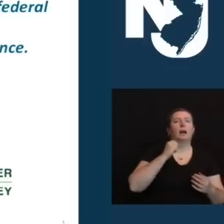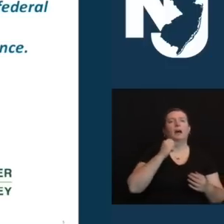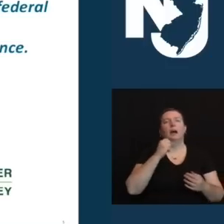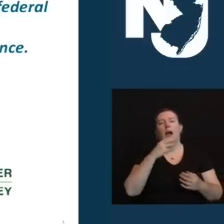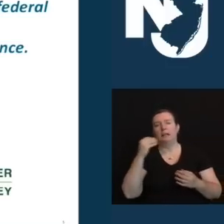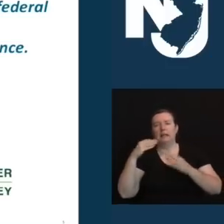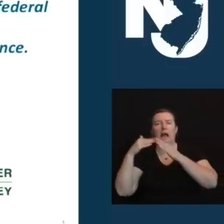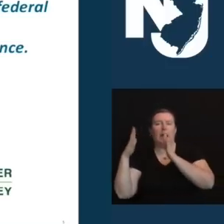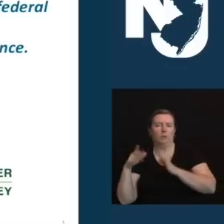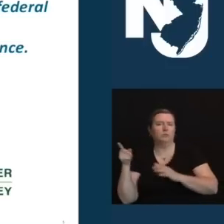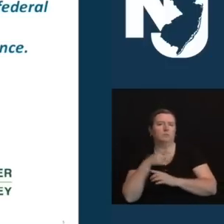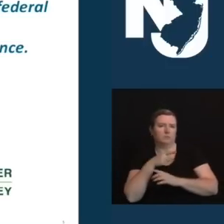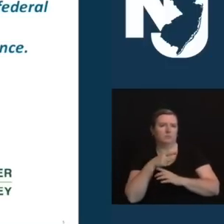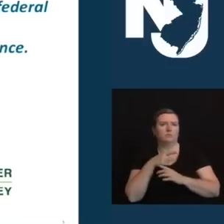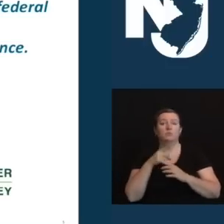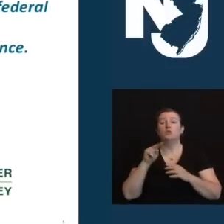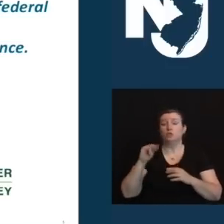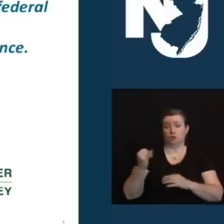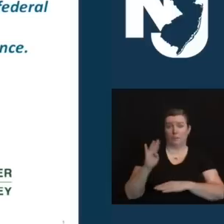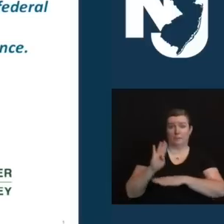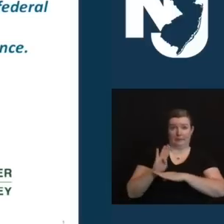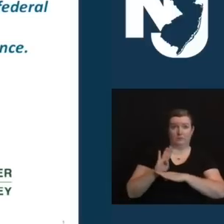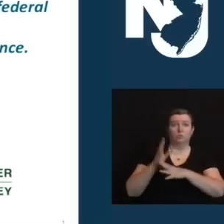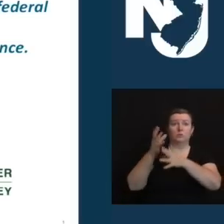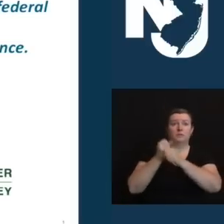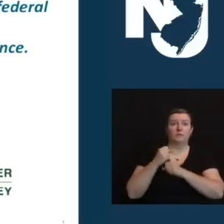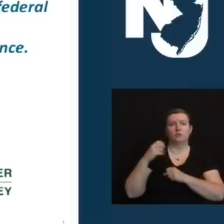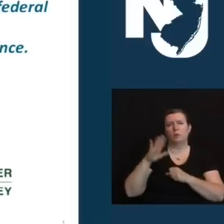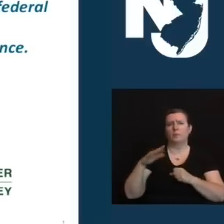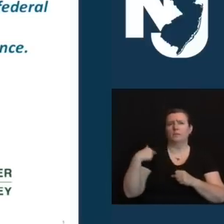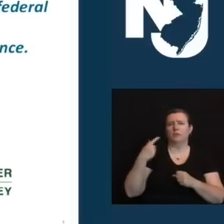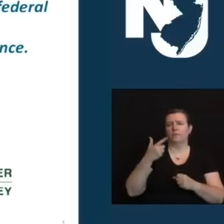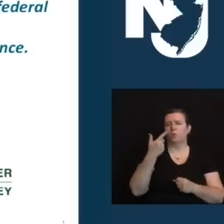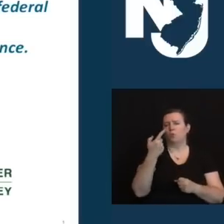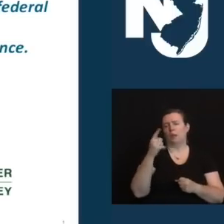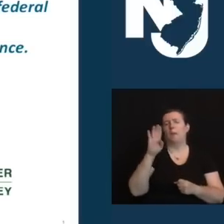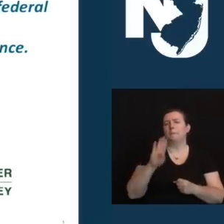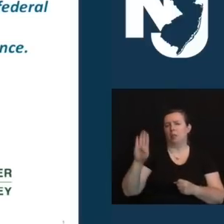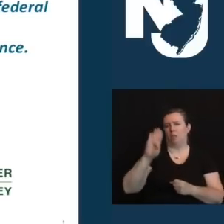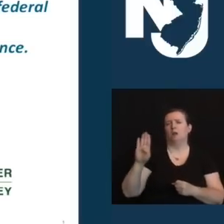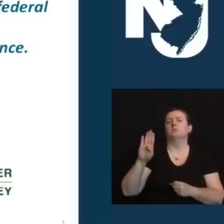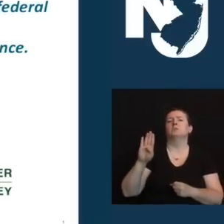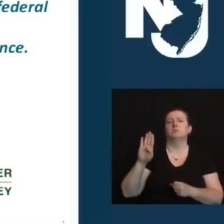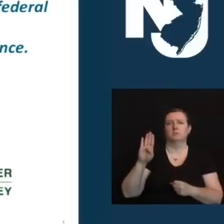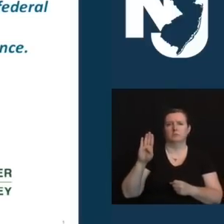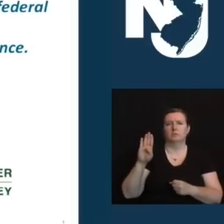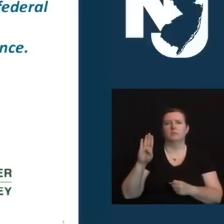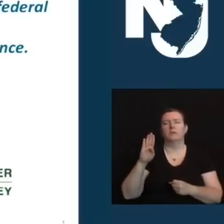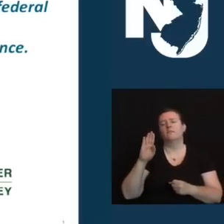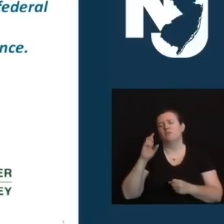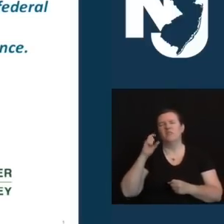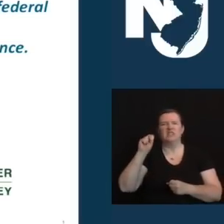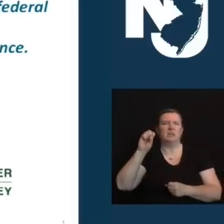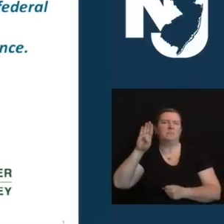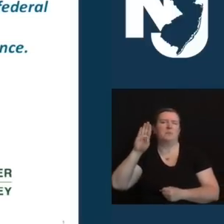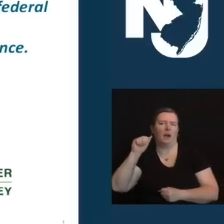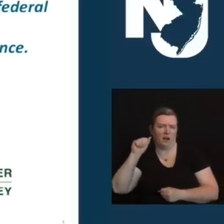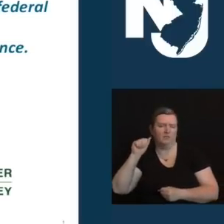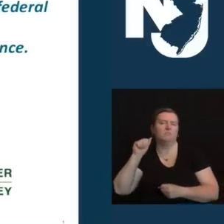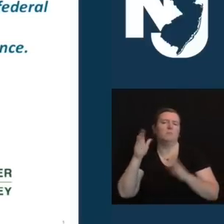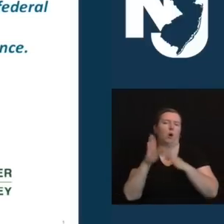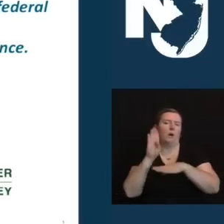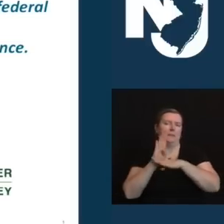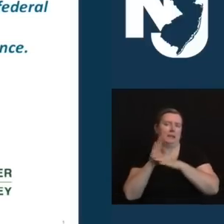Jersey businesses have received a little more than $21 billion of SBA programs, which have been critical, vital lifelines as